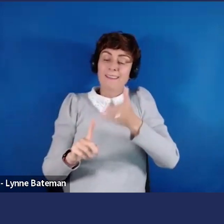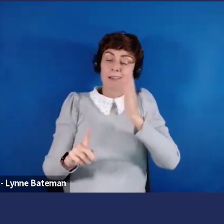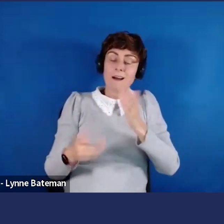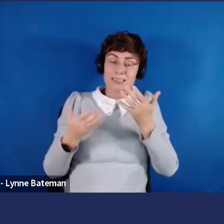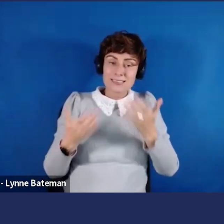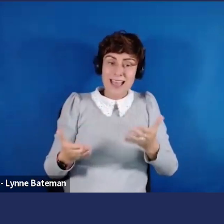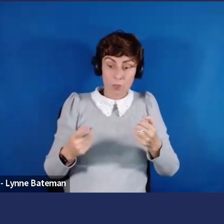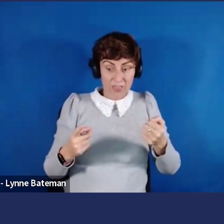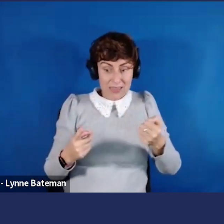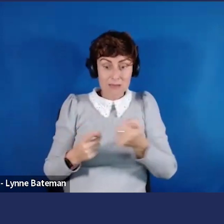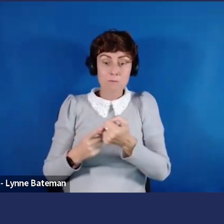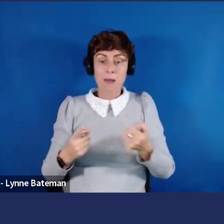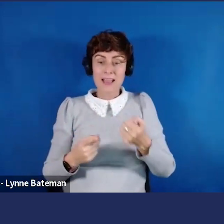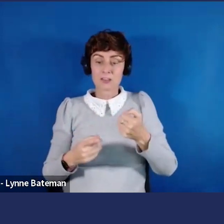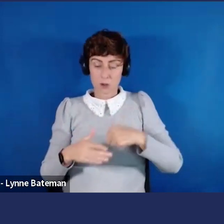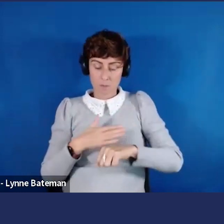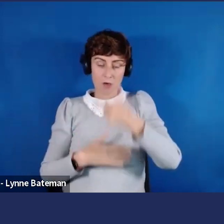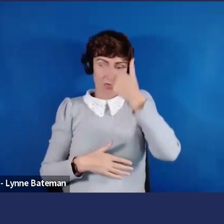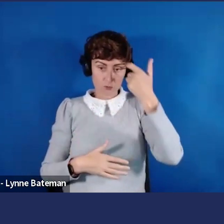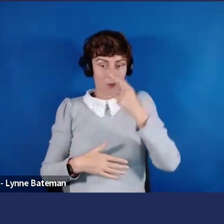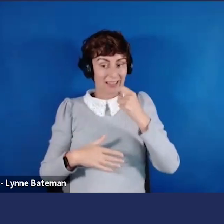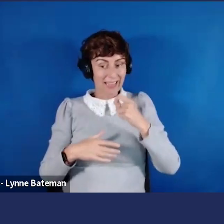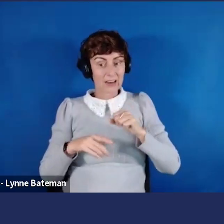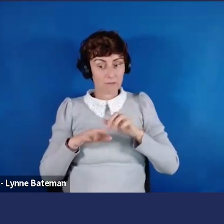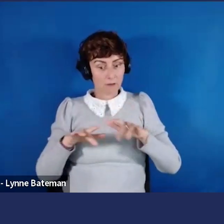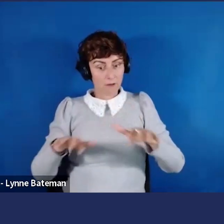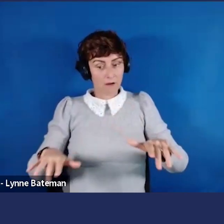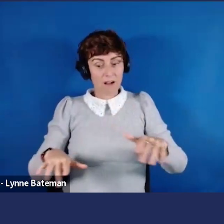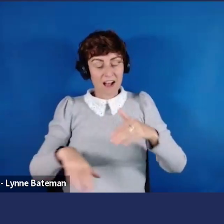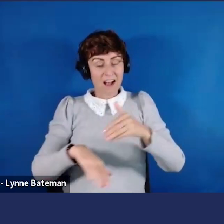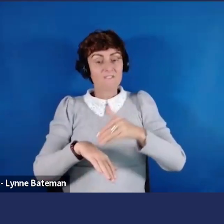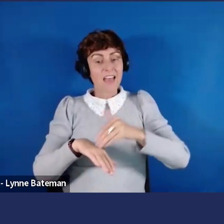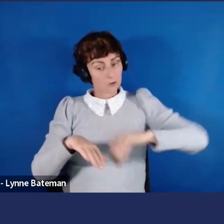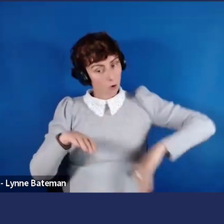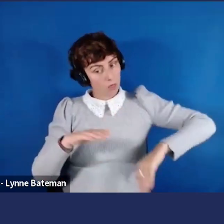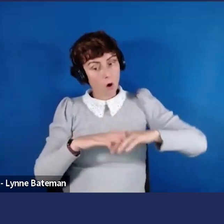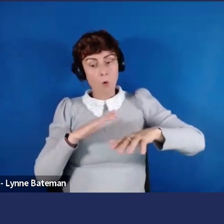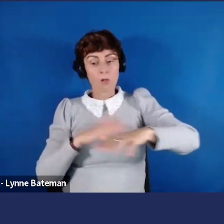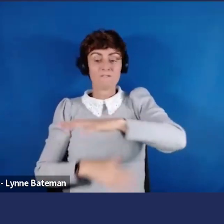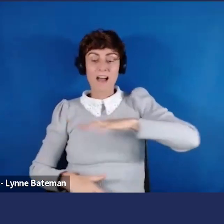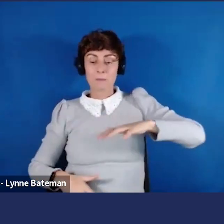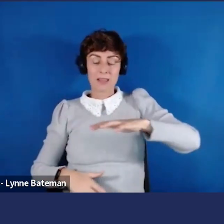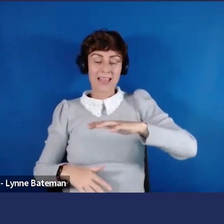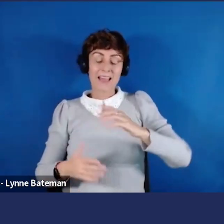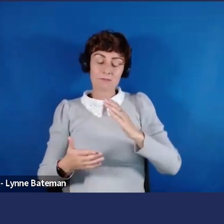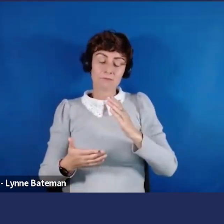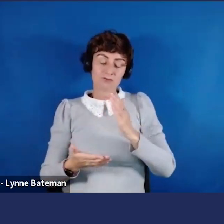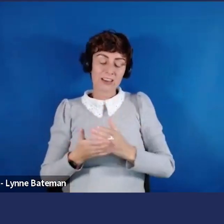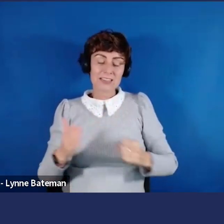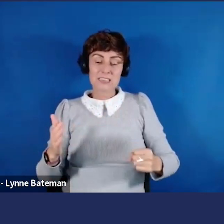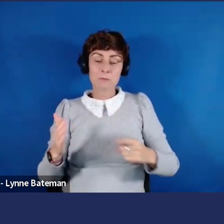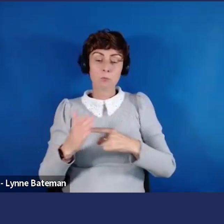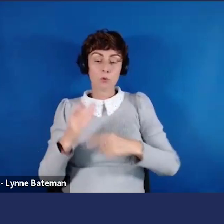of the impact that birth trauma can have on the whole family, and the importance of coming together across different disciplines and